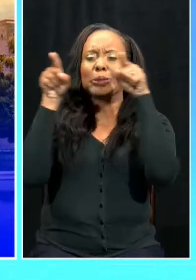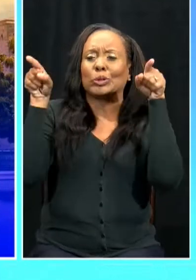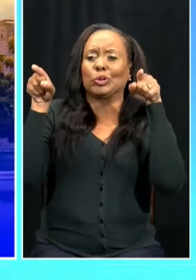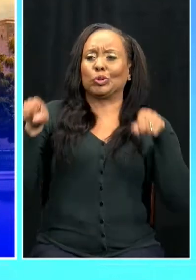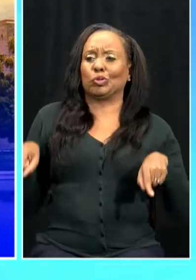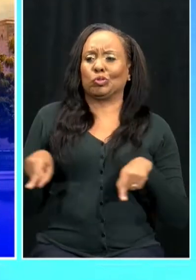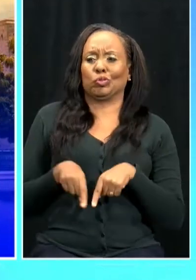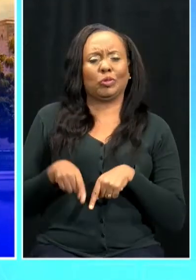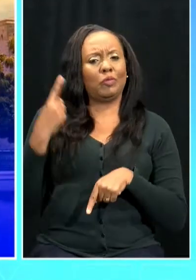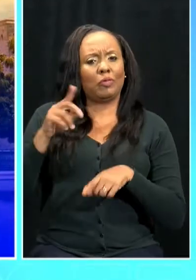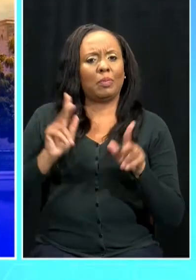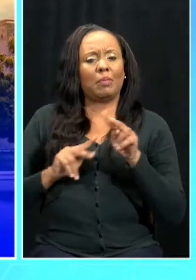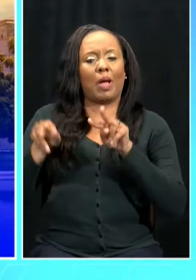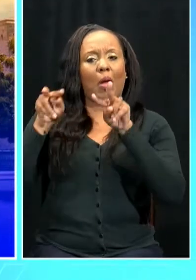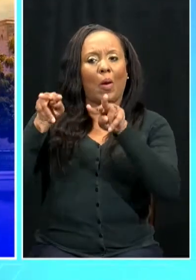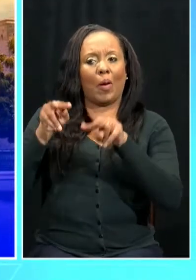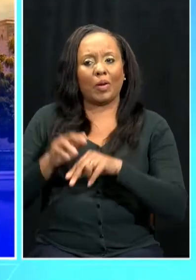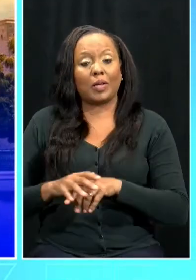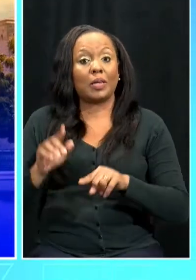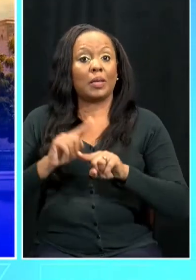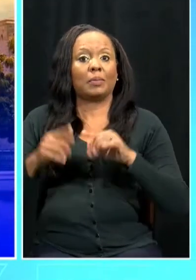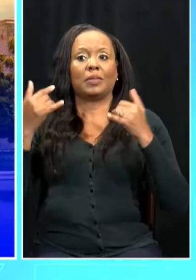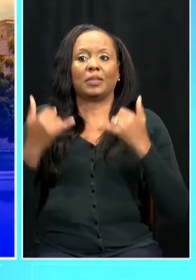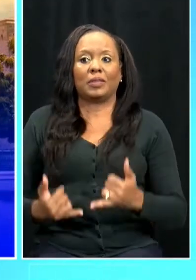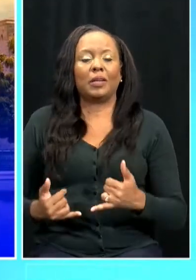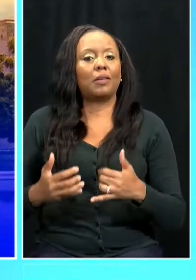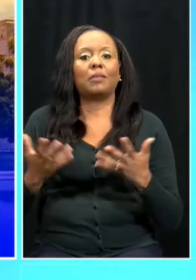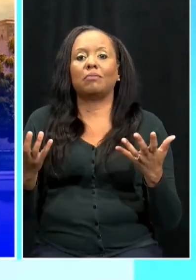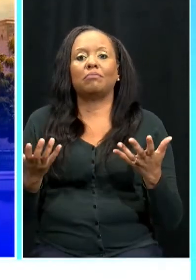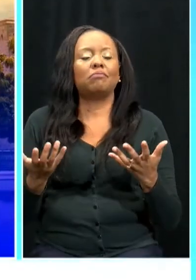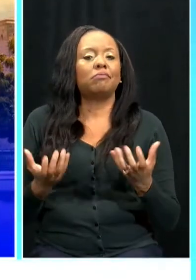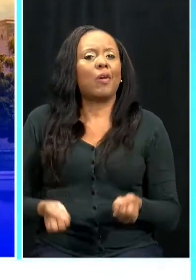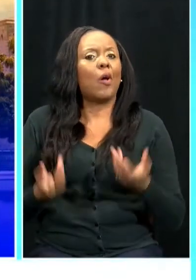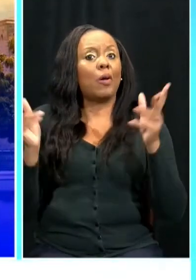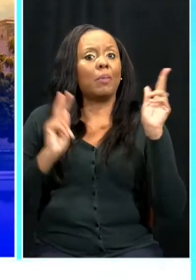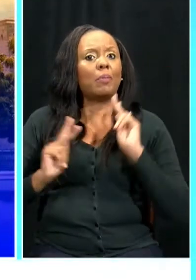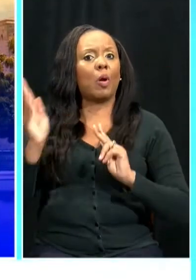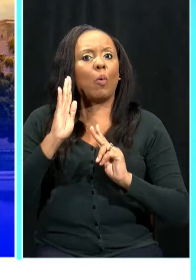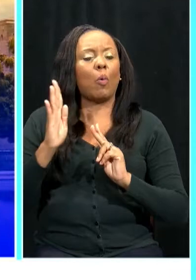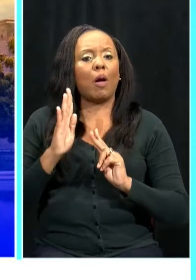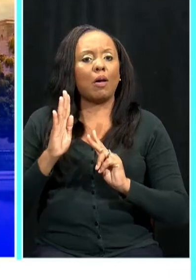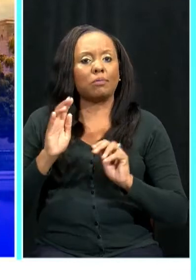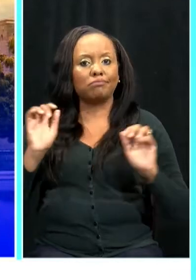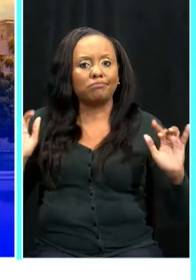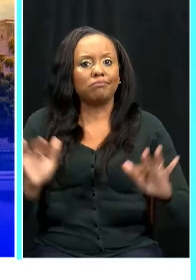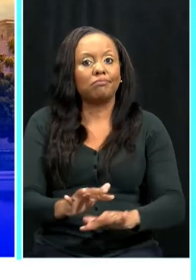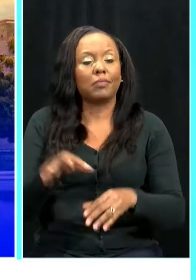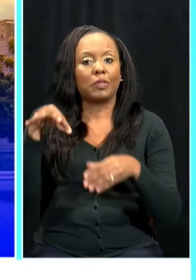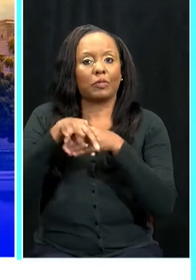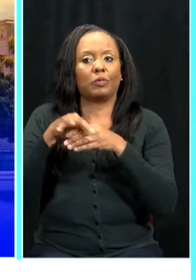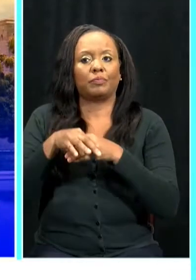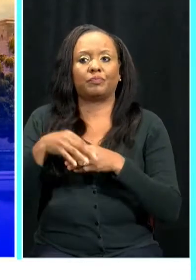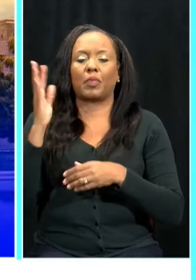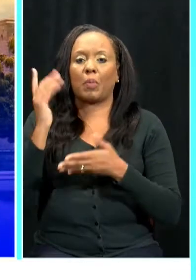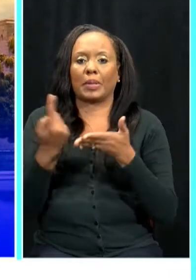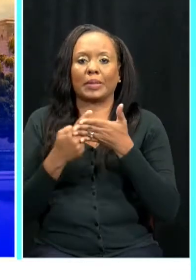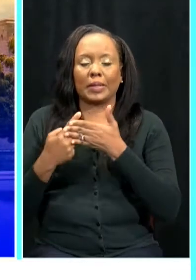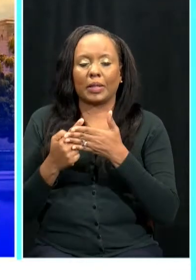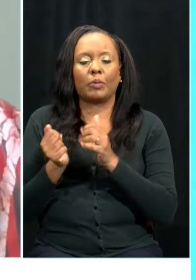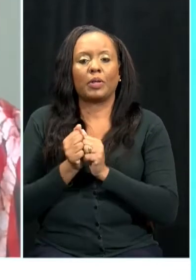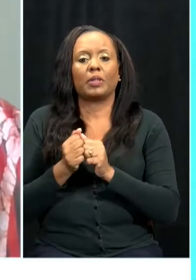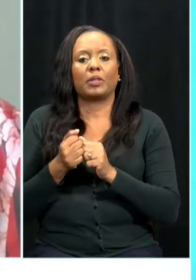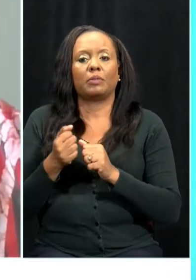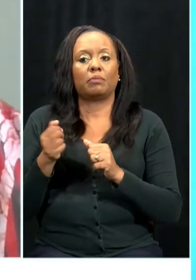years later, and in the middle of an ongoing pandemic, what will it take to get the electorate to go to the polls? I'll be talking to my guest, His